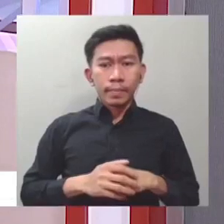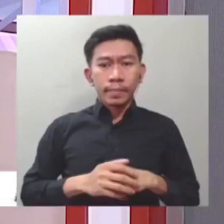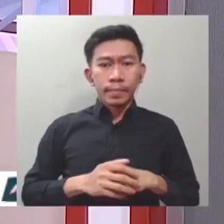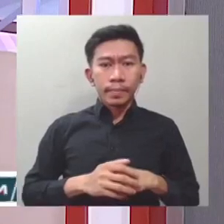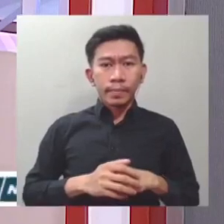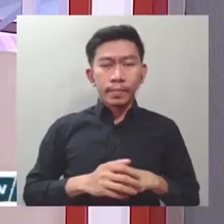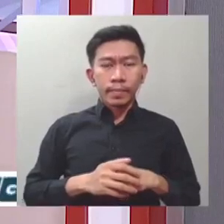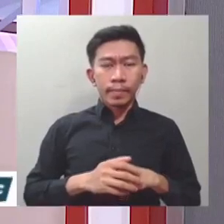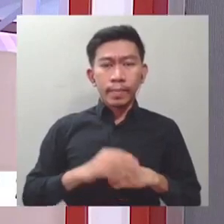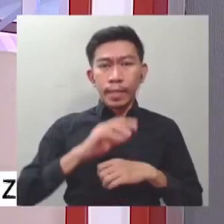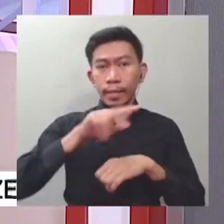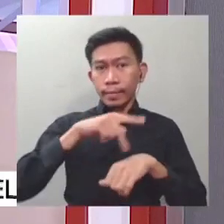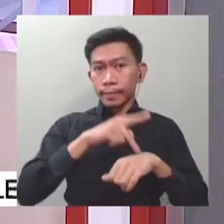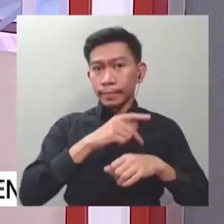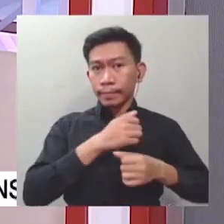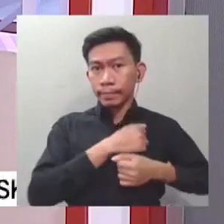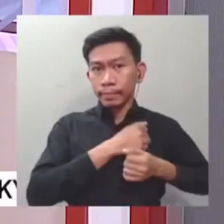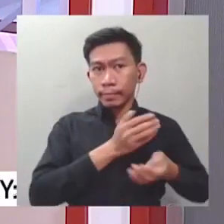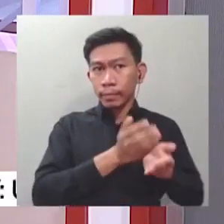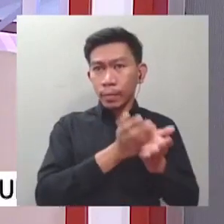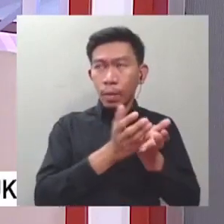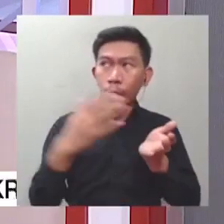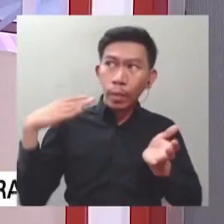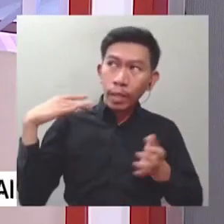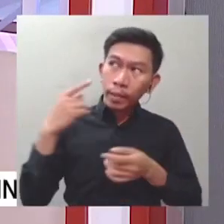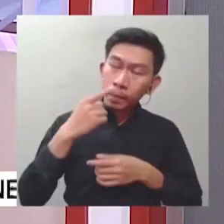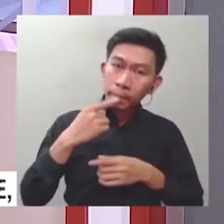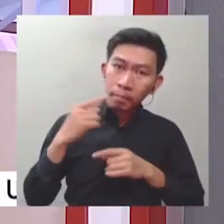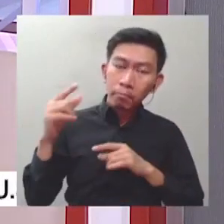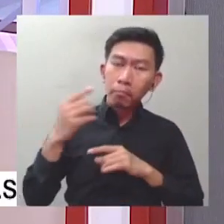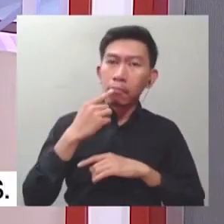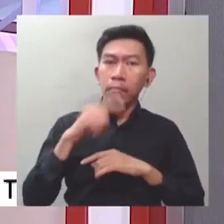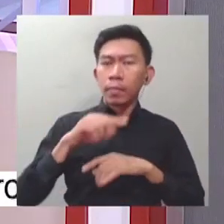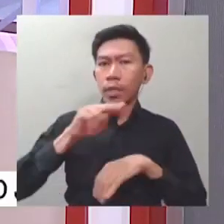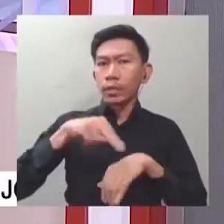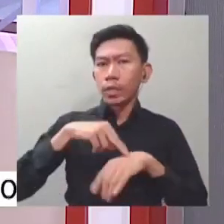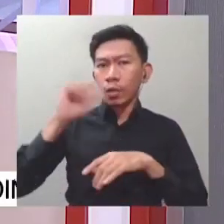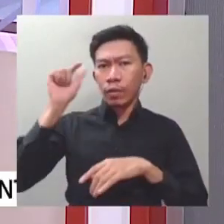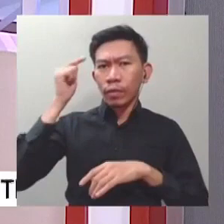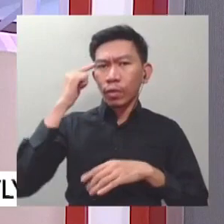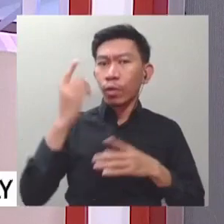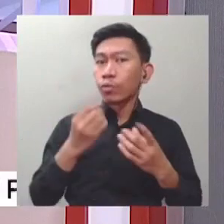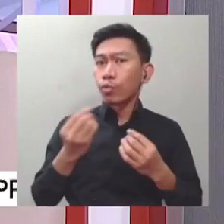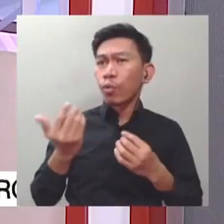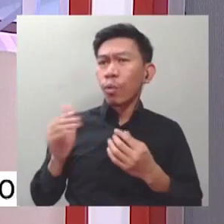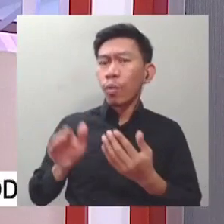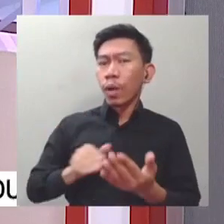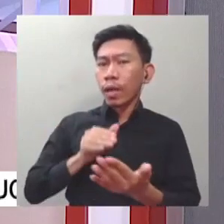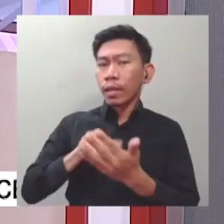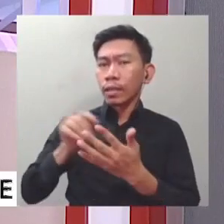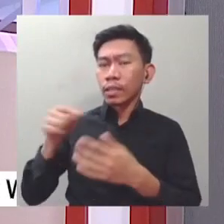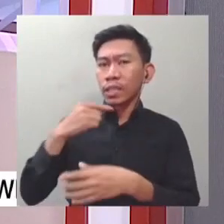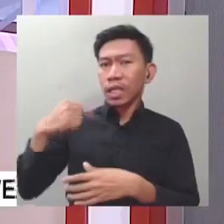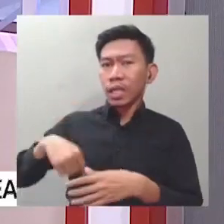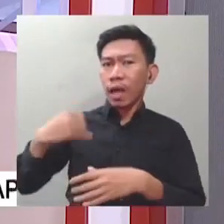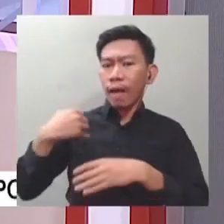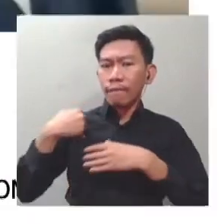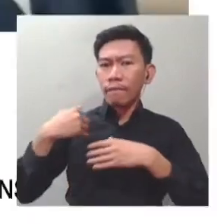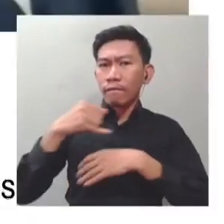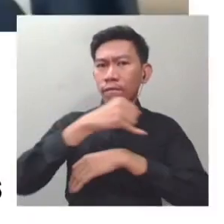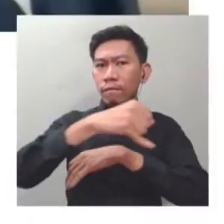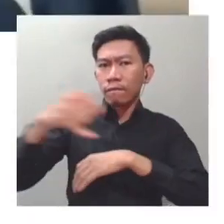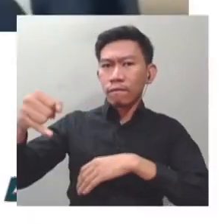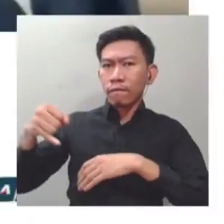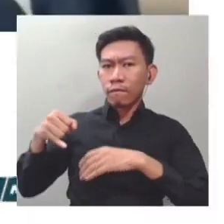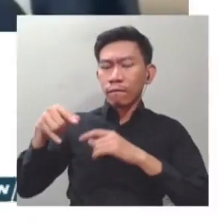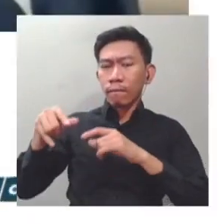The Philippine Coast Guard awaiting instructions from the national government on how to respond to China's floating barriers. Commander J. Tariela says